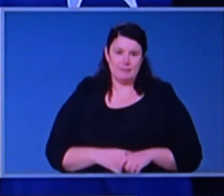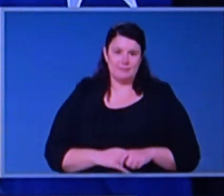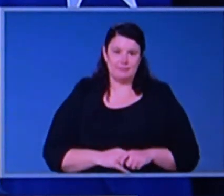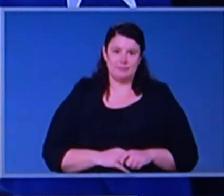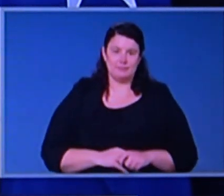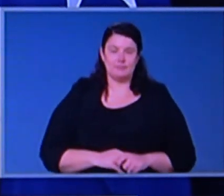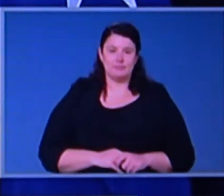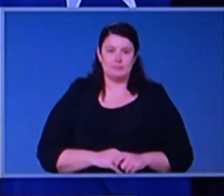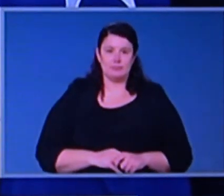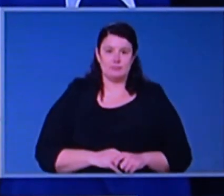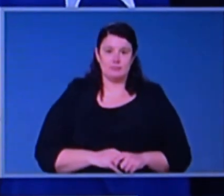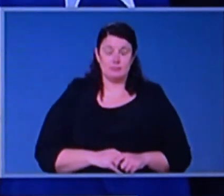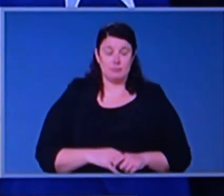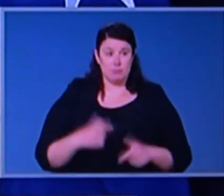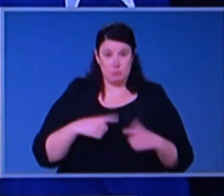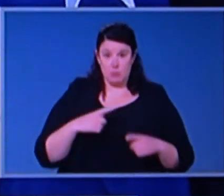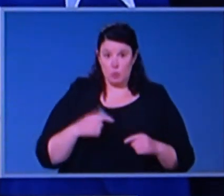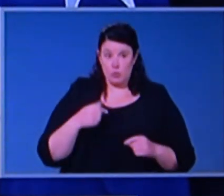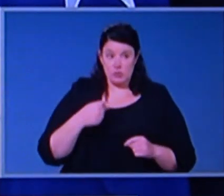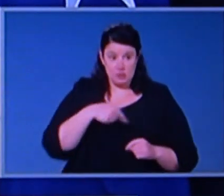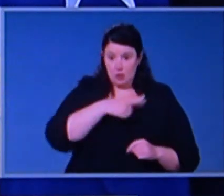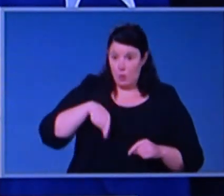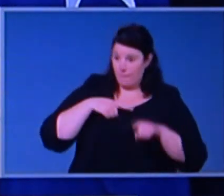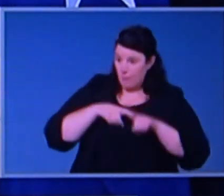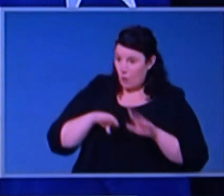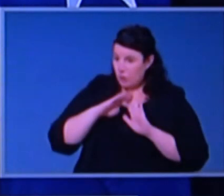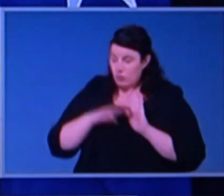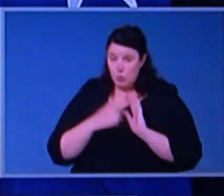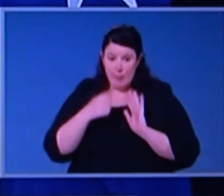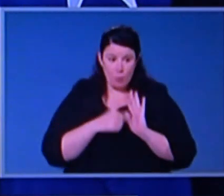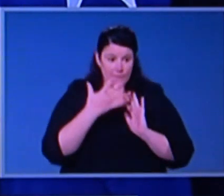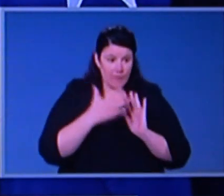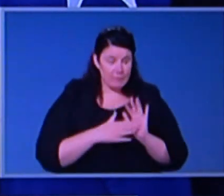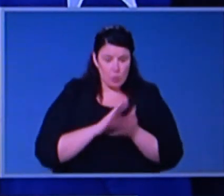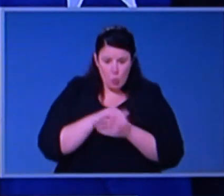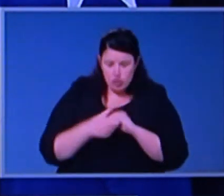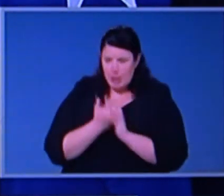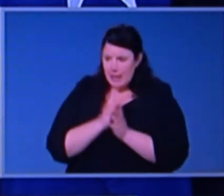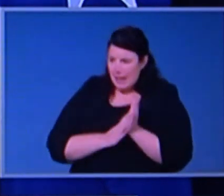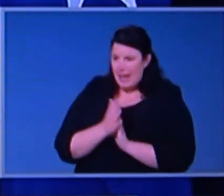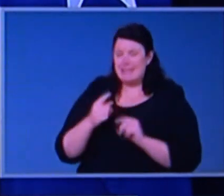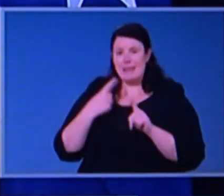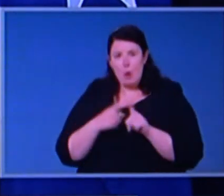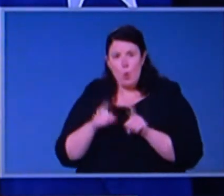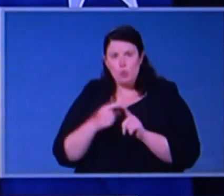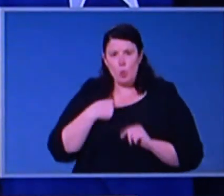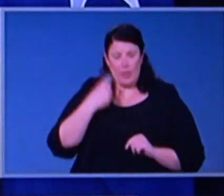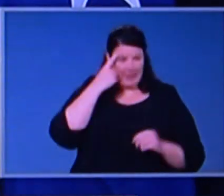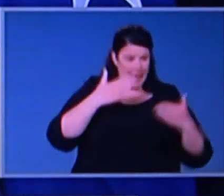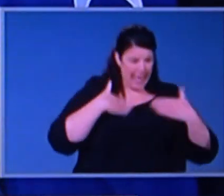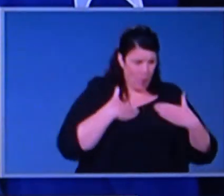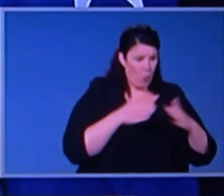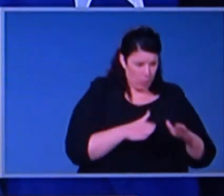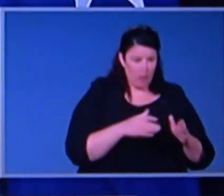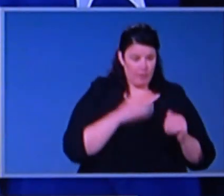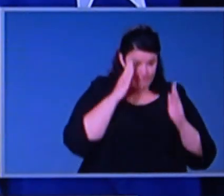not just from a public health point of view, but from the point of view of actually planning the economic recovery out as well. And